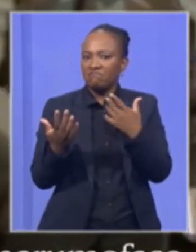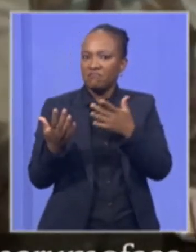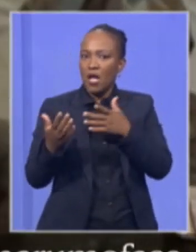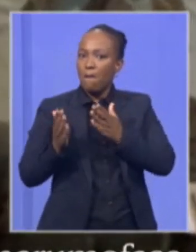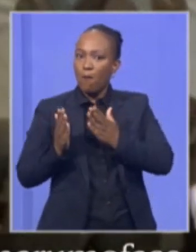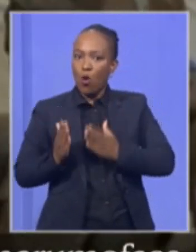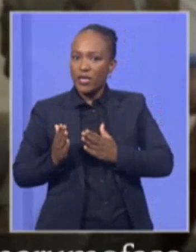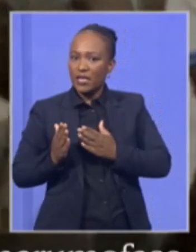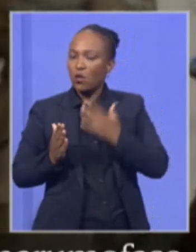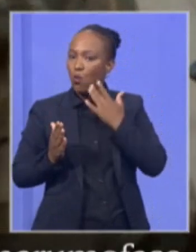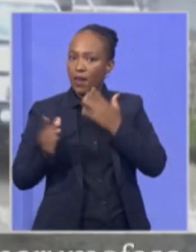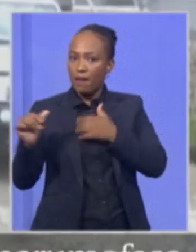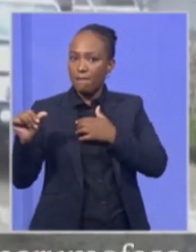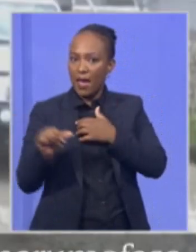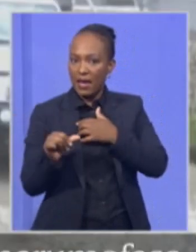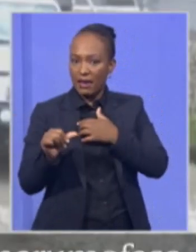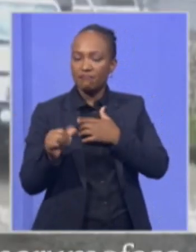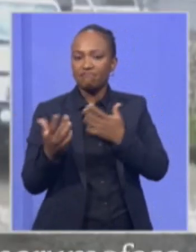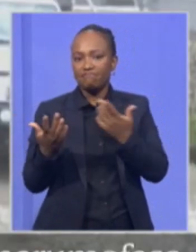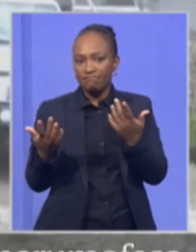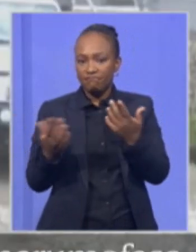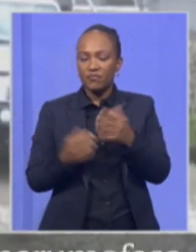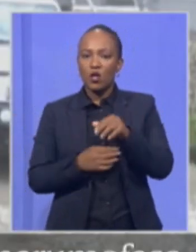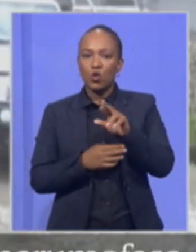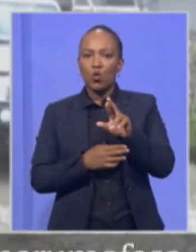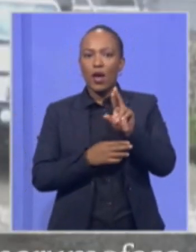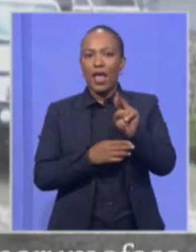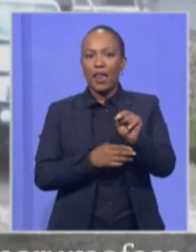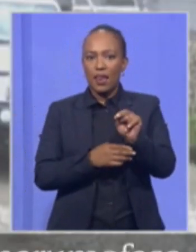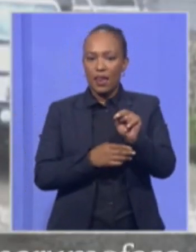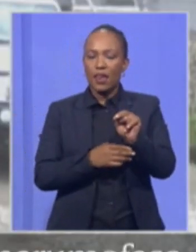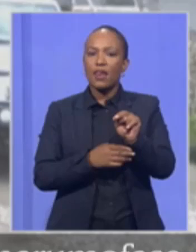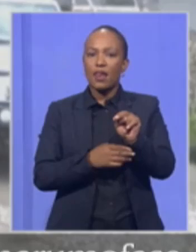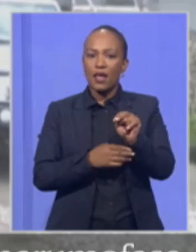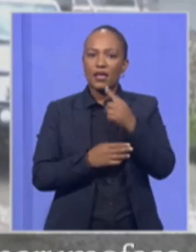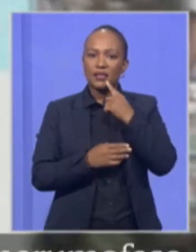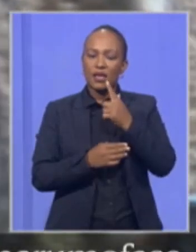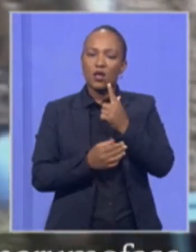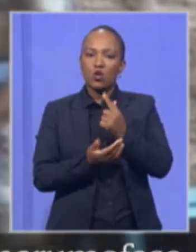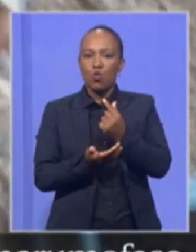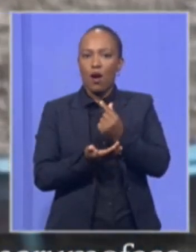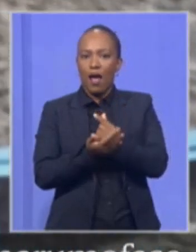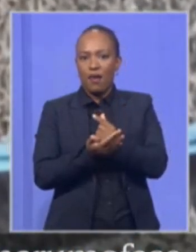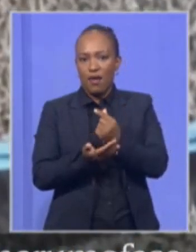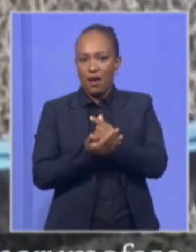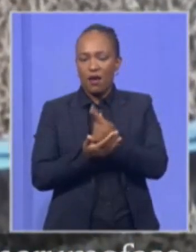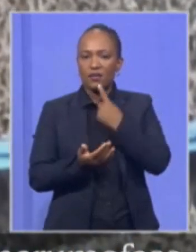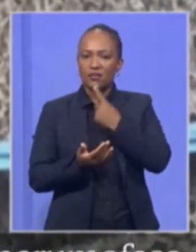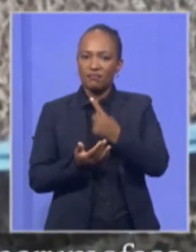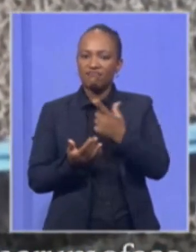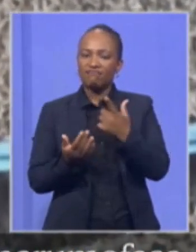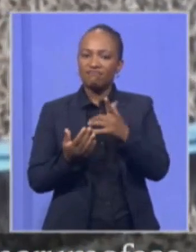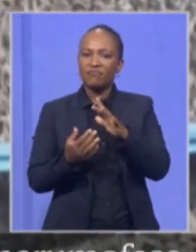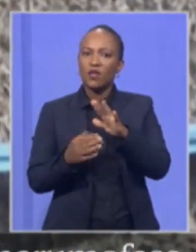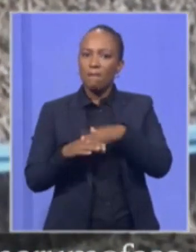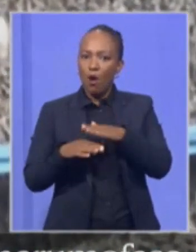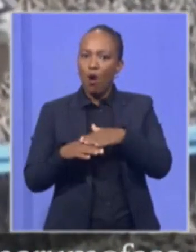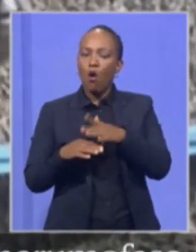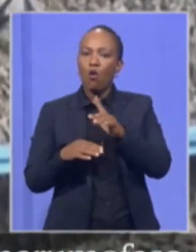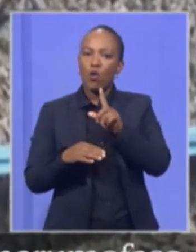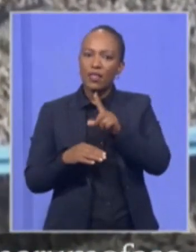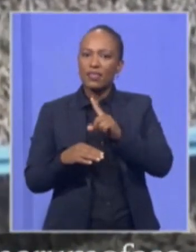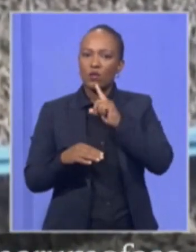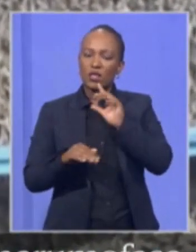tlišwa neng ka monogae. Go sa le bjalo United Nations e re Uganda e rometše mašole a tlaleletšo a go feta 1,000 ka nageng